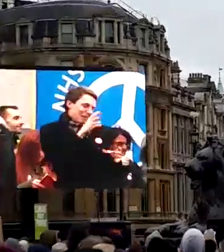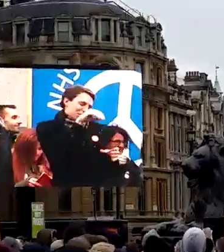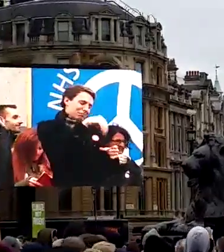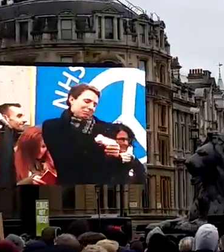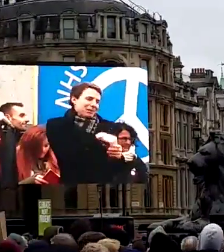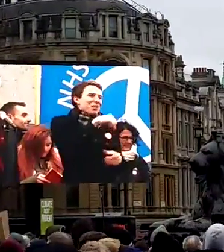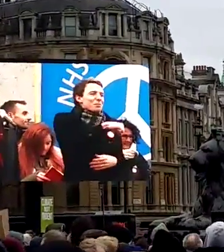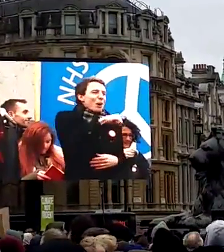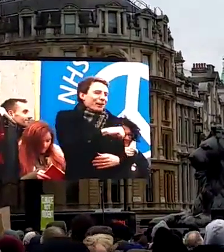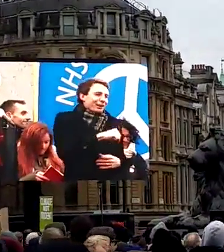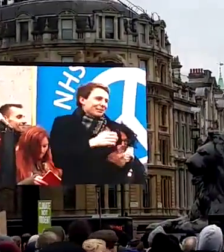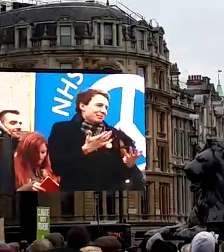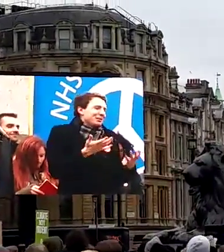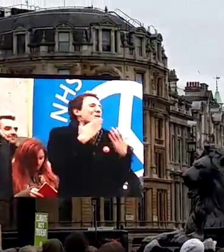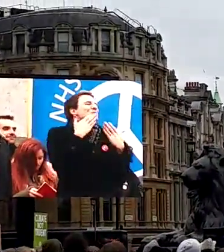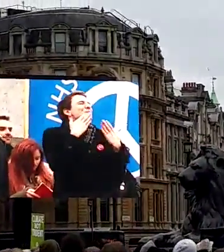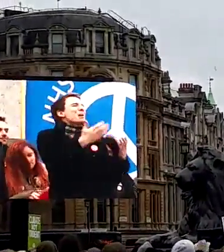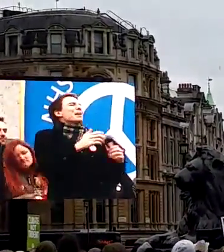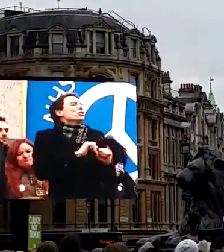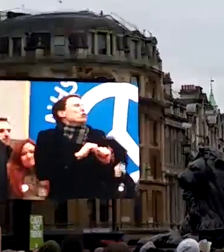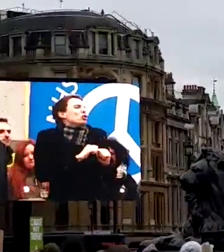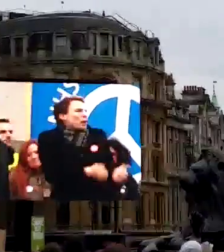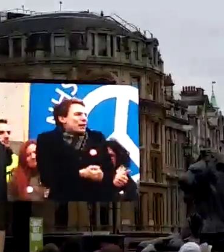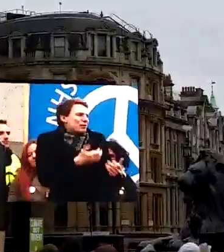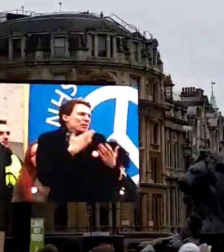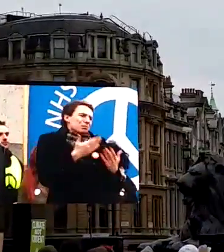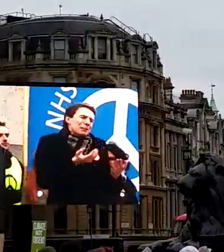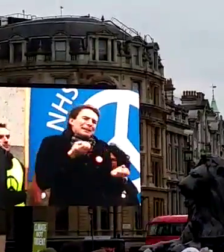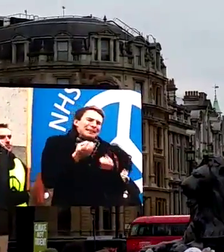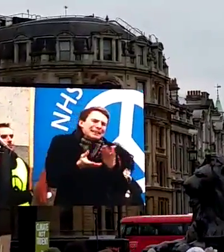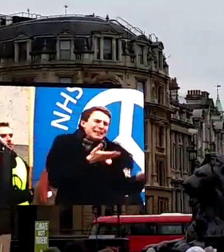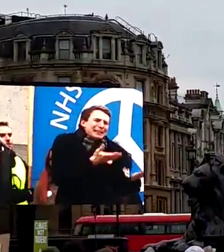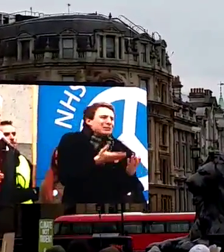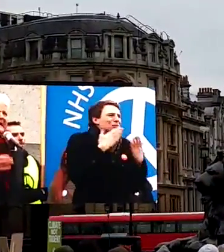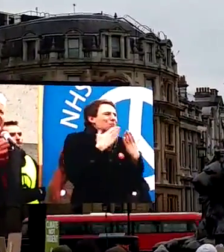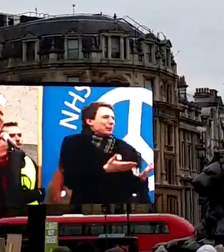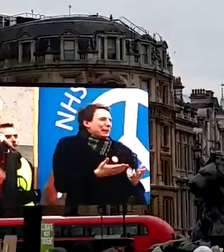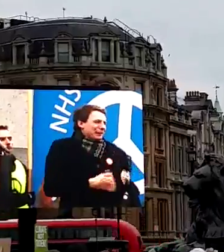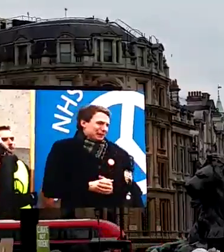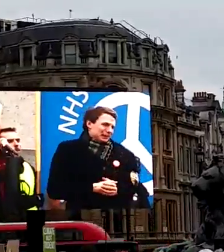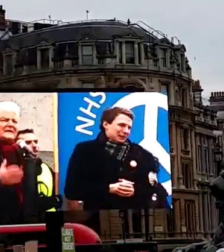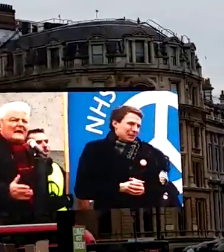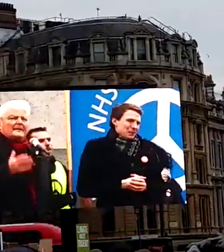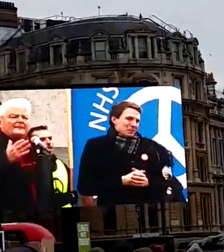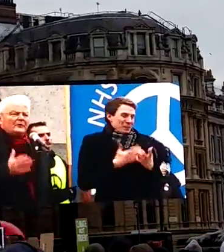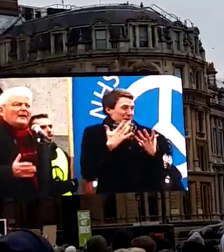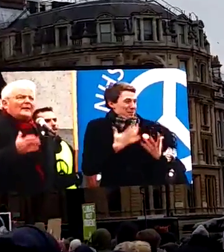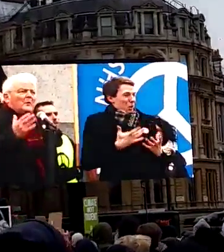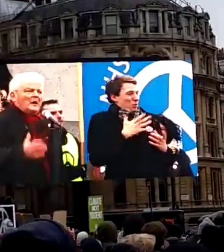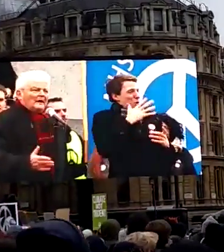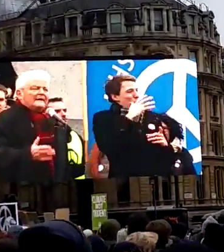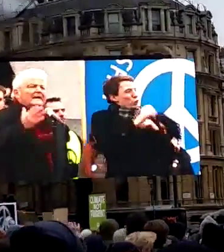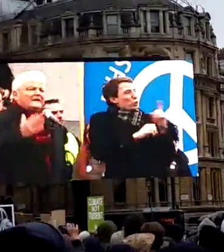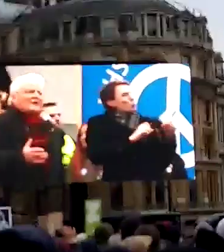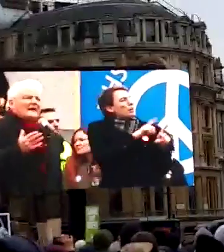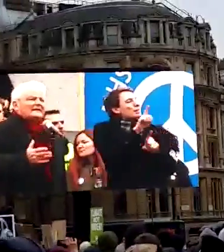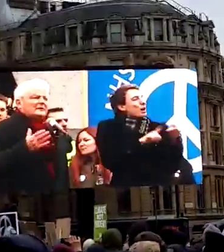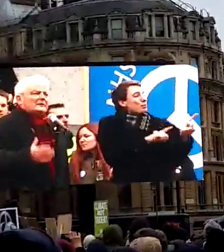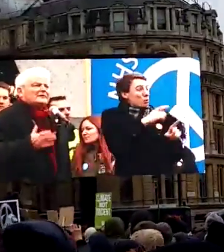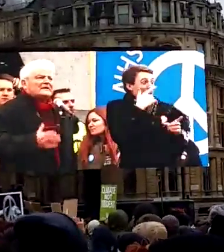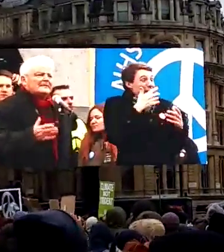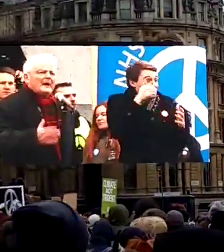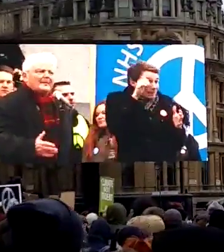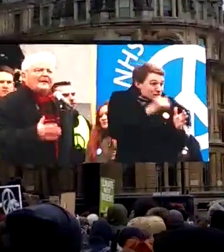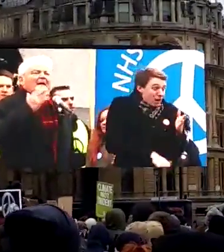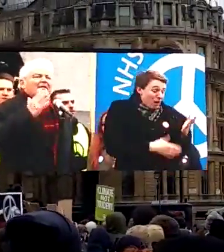generous now. The issue is too important. We are the very edge of beginning nuclear disarmament around the world. Don't